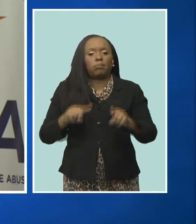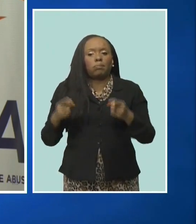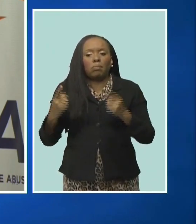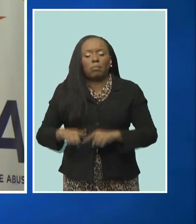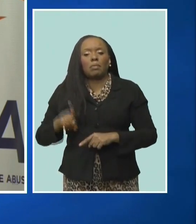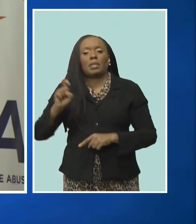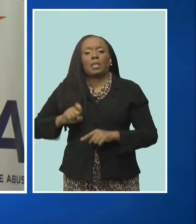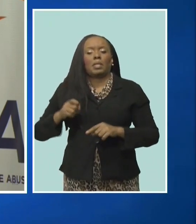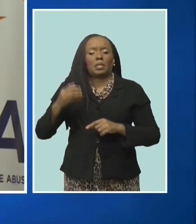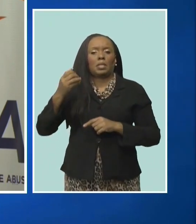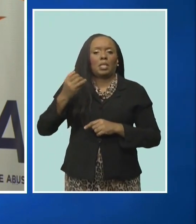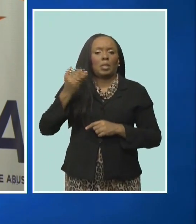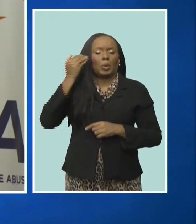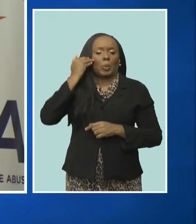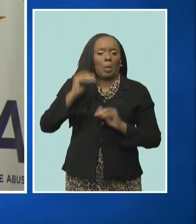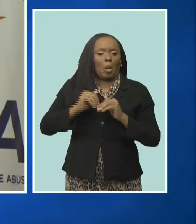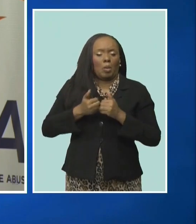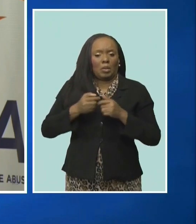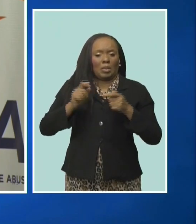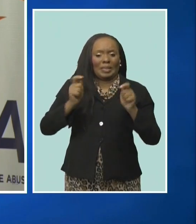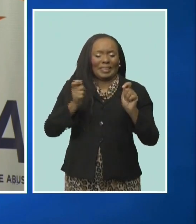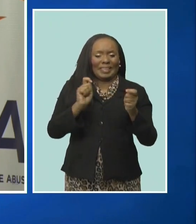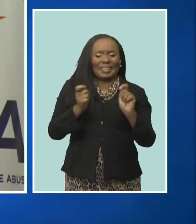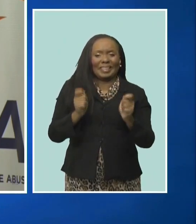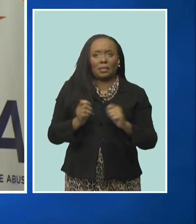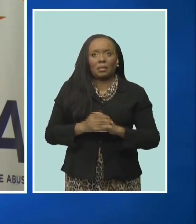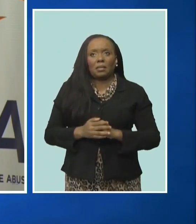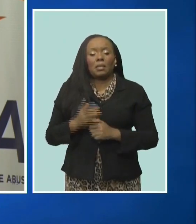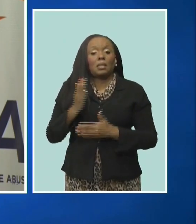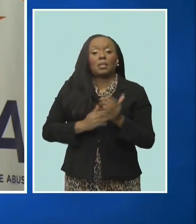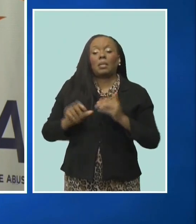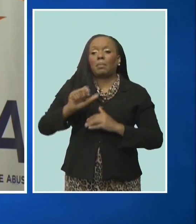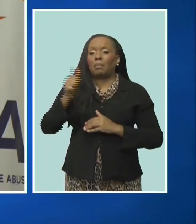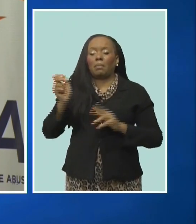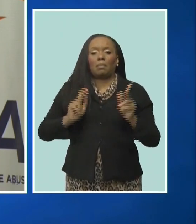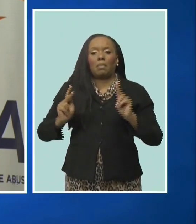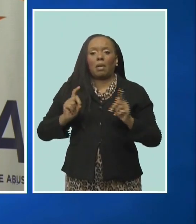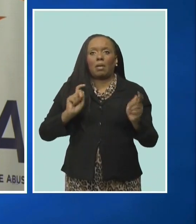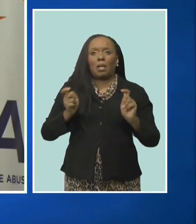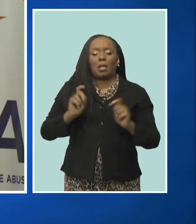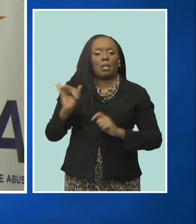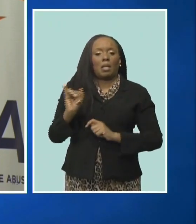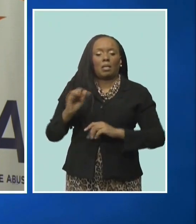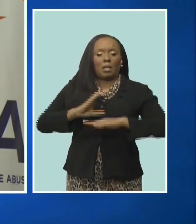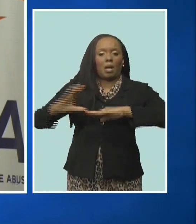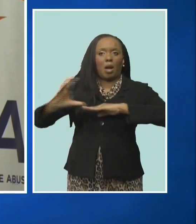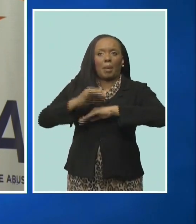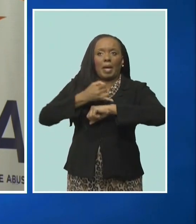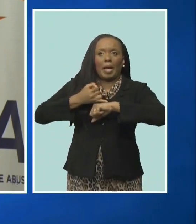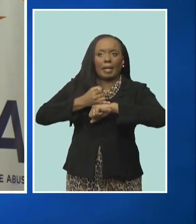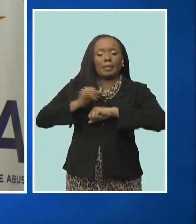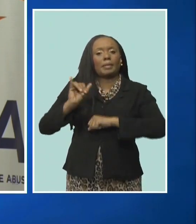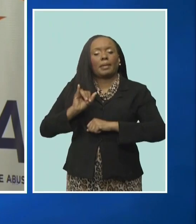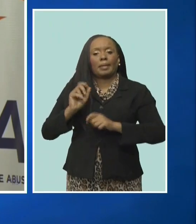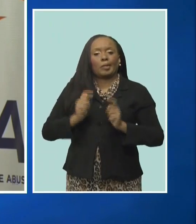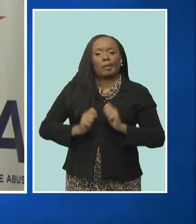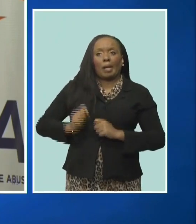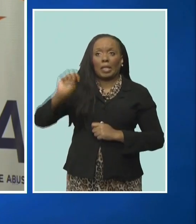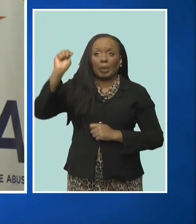around the world have already begun to make these critical legislative adjustments, including some of our Caribbean neighbors, such as Trinidad and